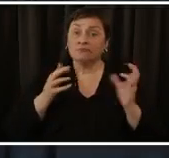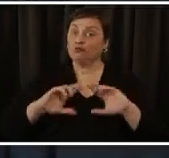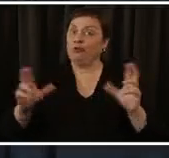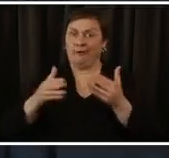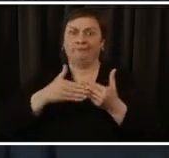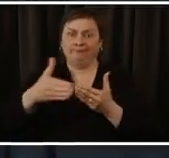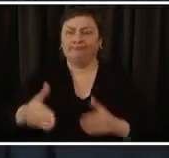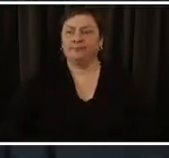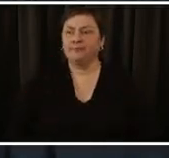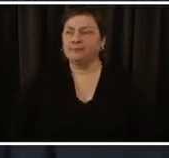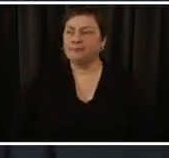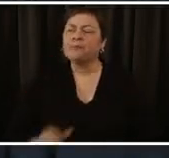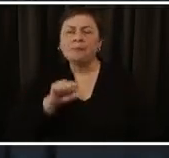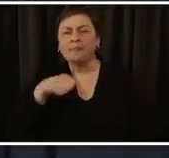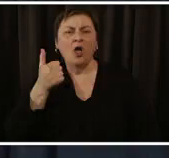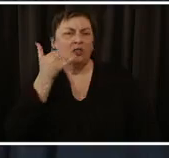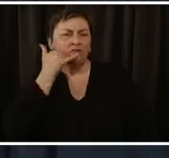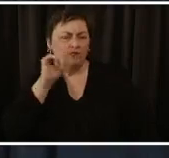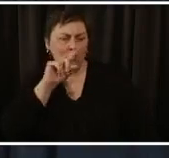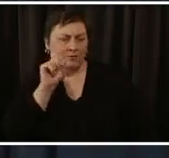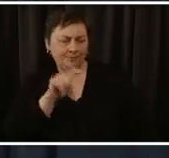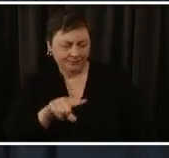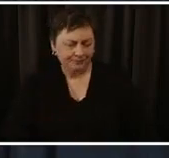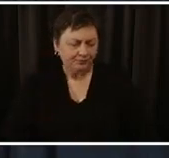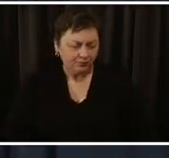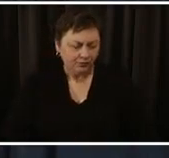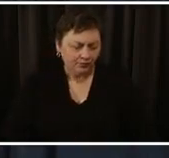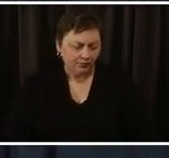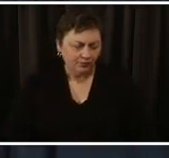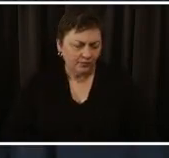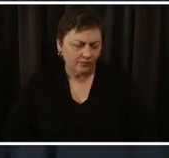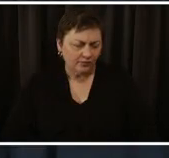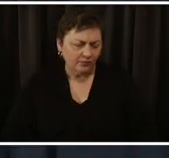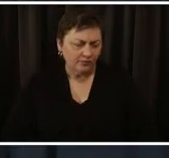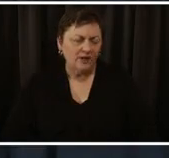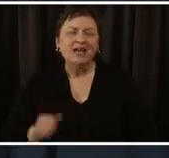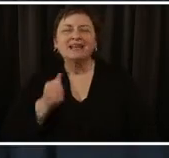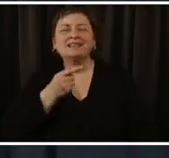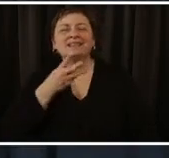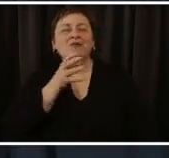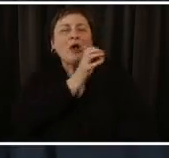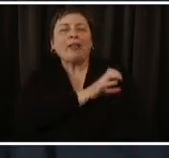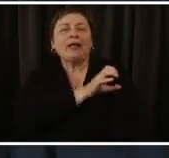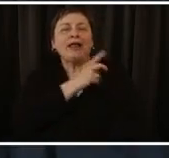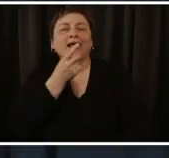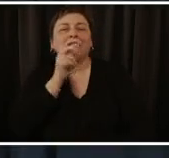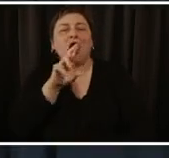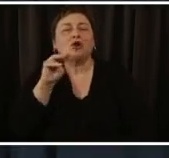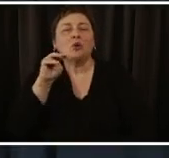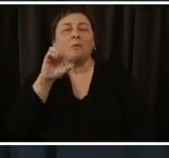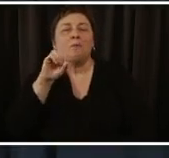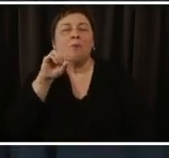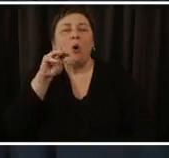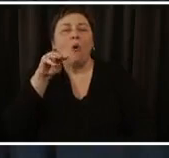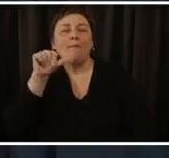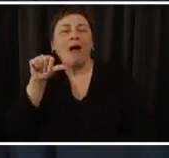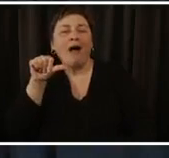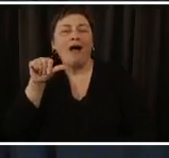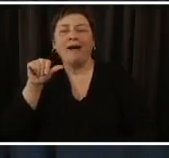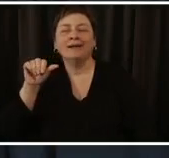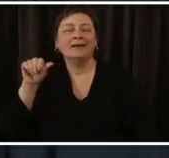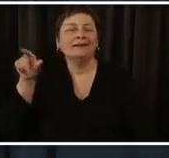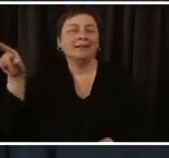Hi, Governor. Chelsea Brensel with KRDO here. Several Dr. MoMA patients have contacted us saying that they can't get answers to